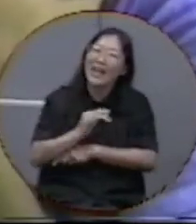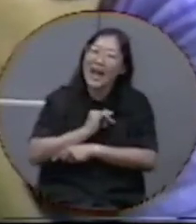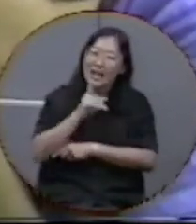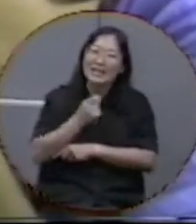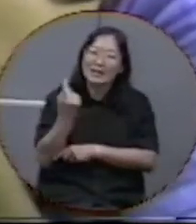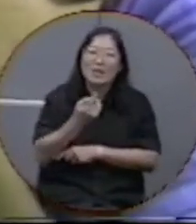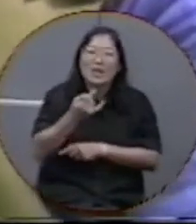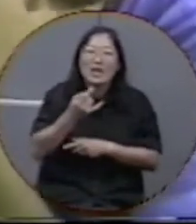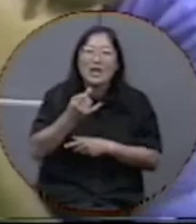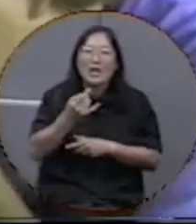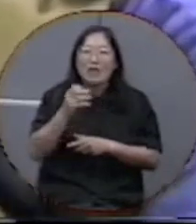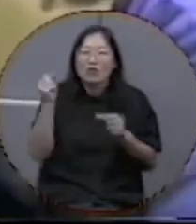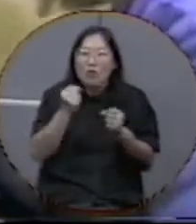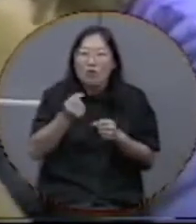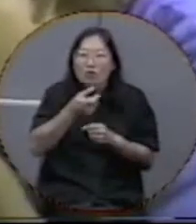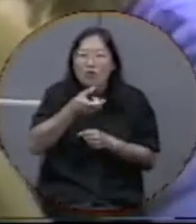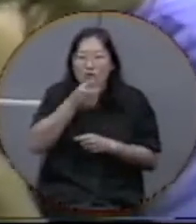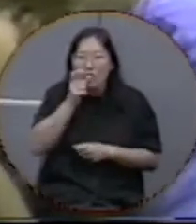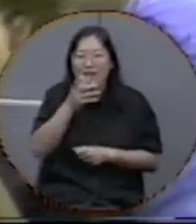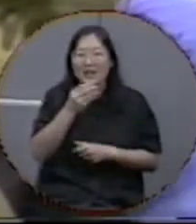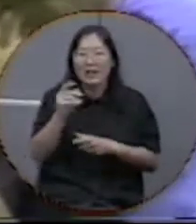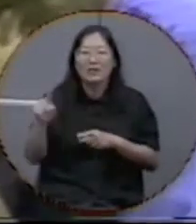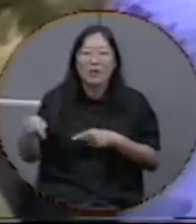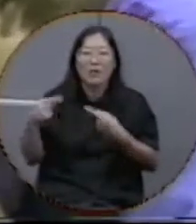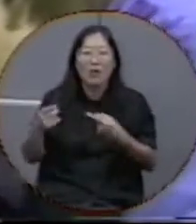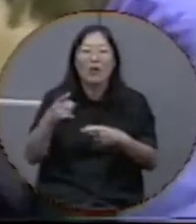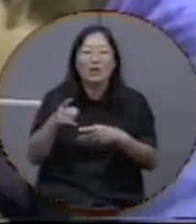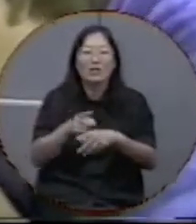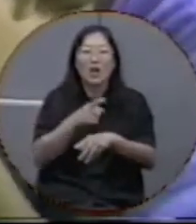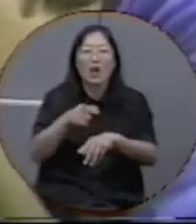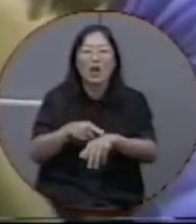need something cold to drink, and so